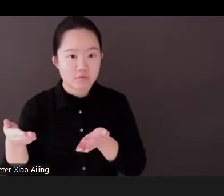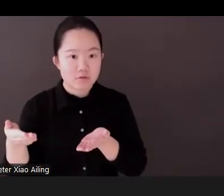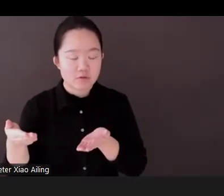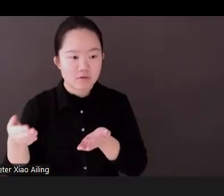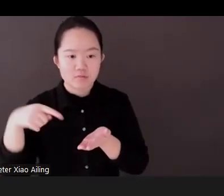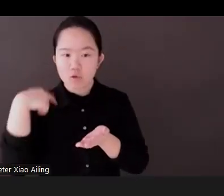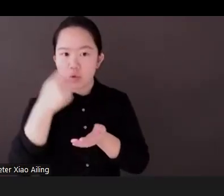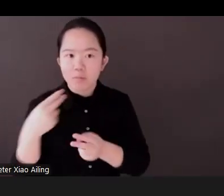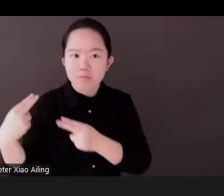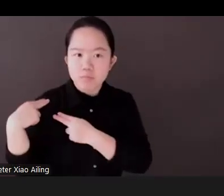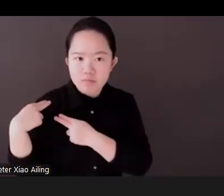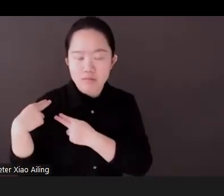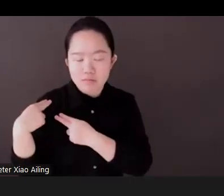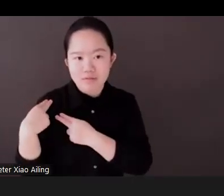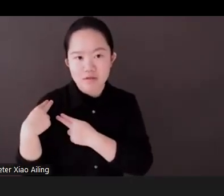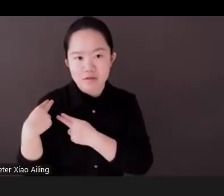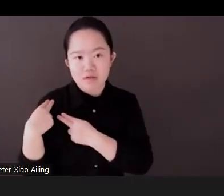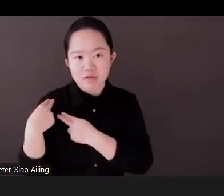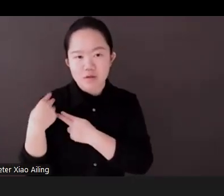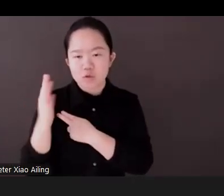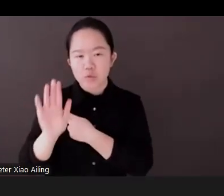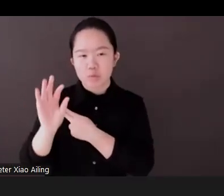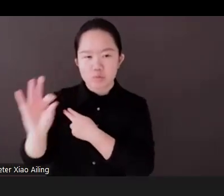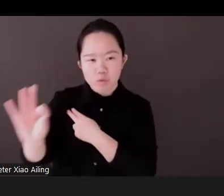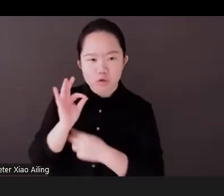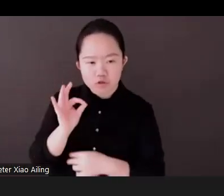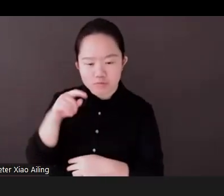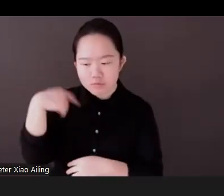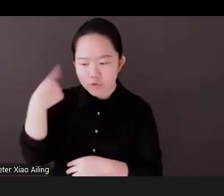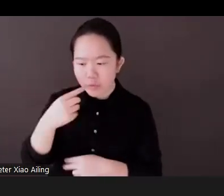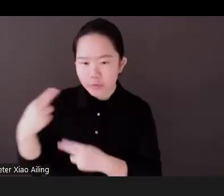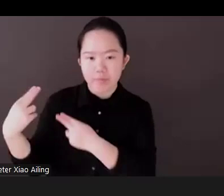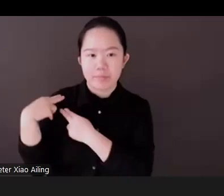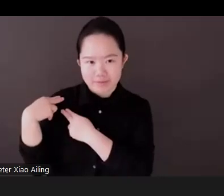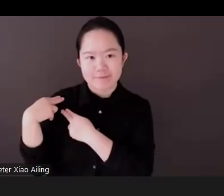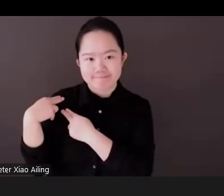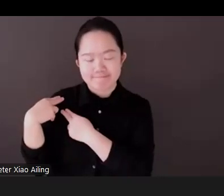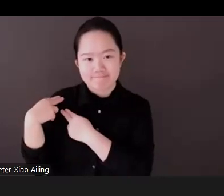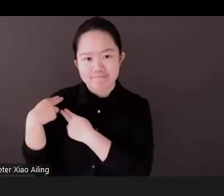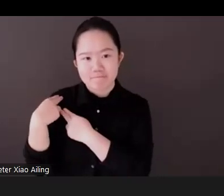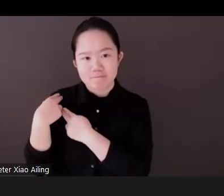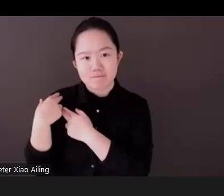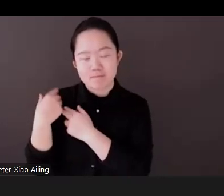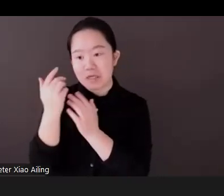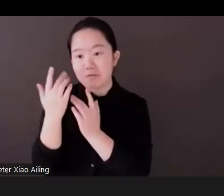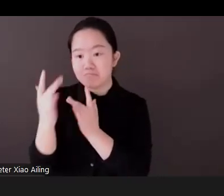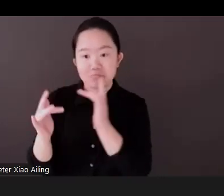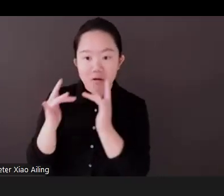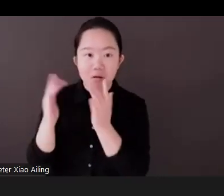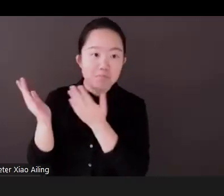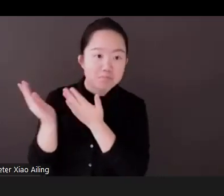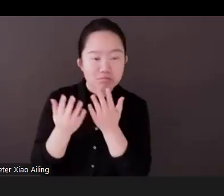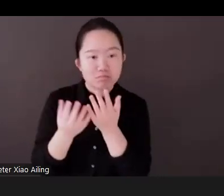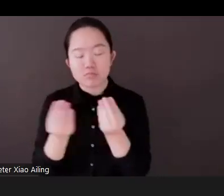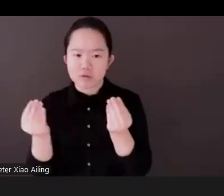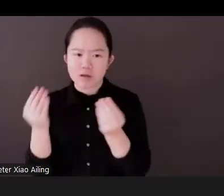And your question is which actor would then be responsible for the ebook? I suppose it would depend on how